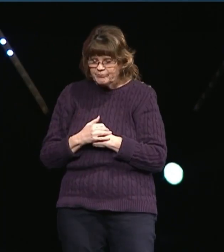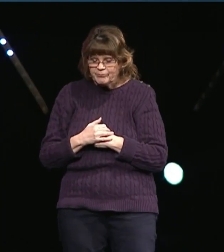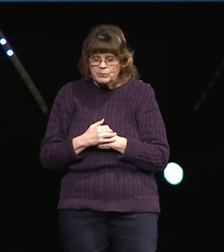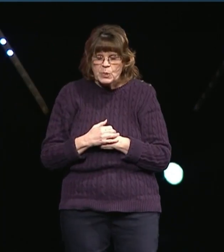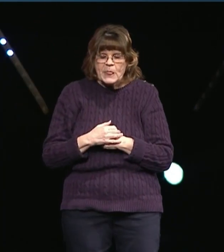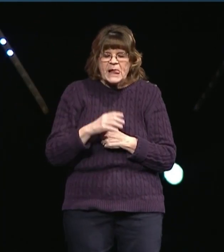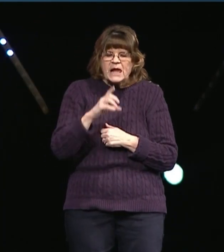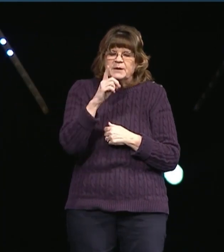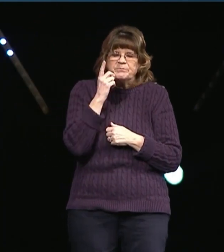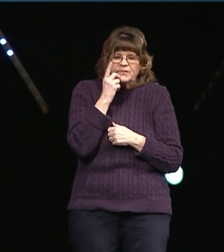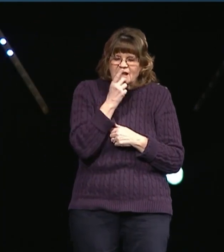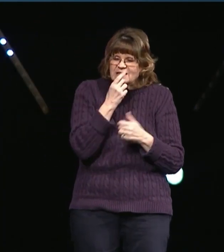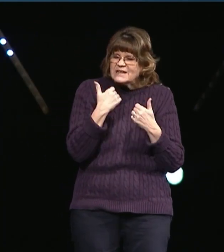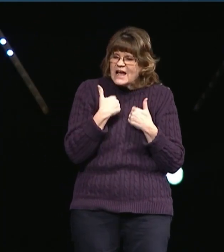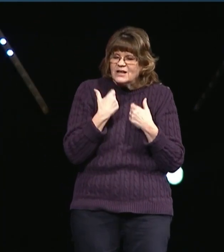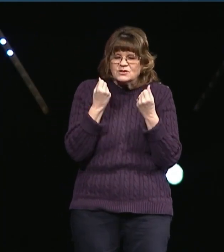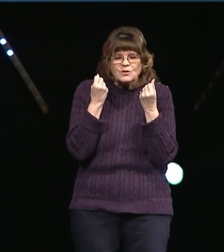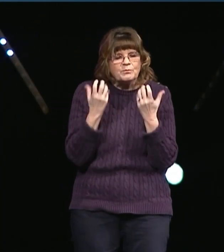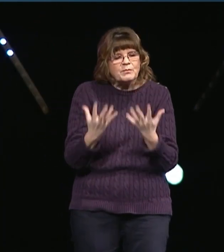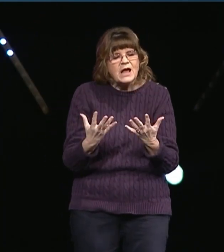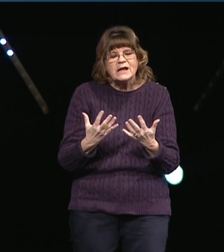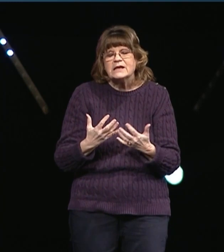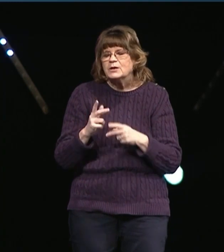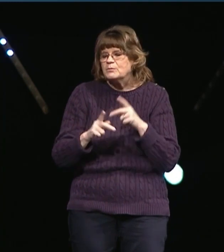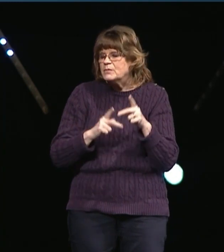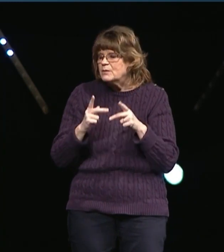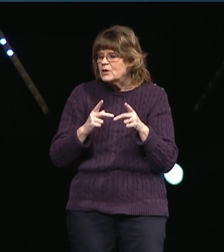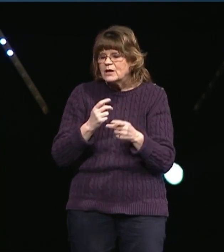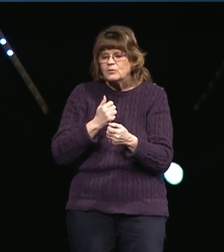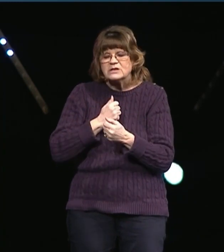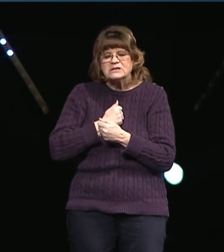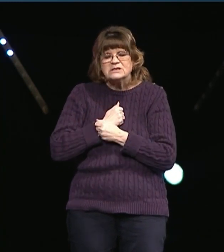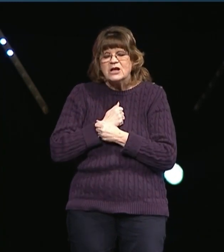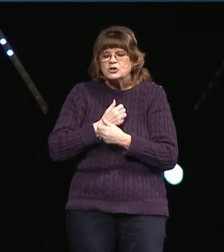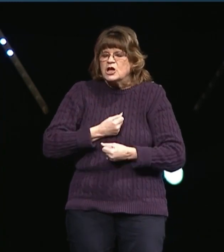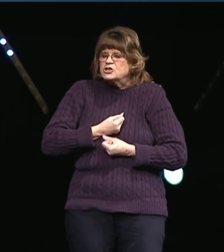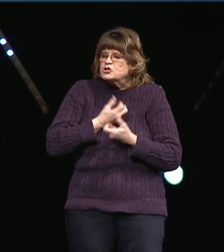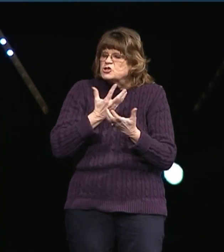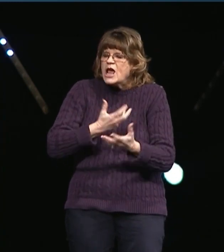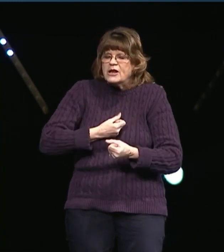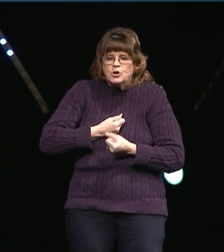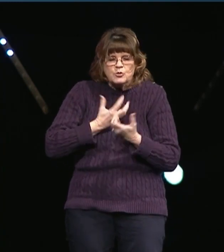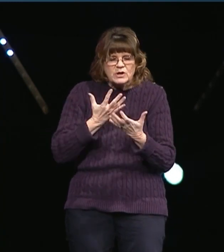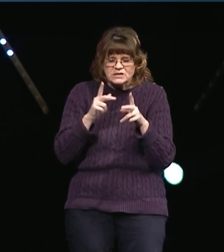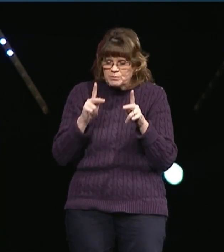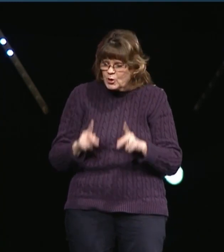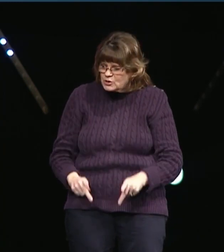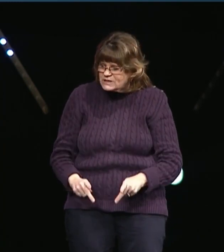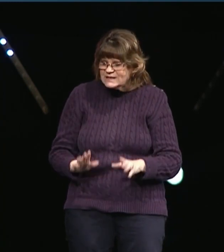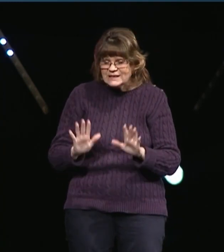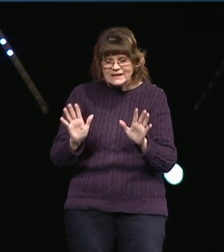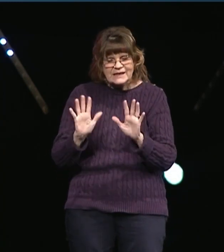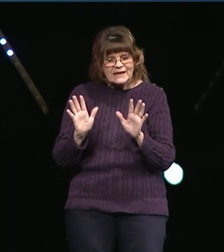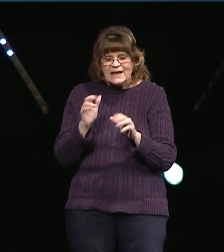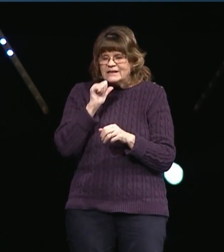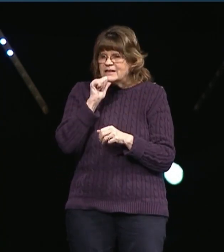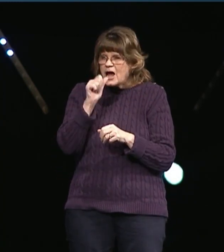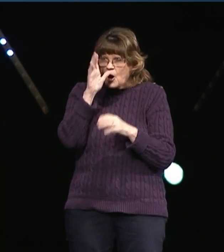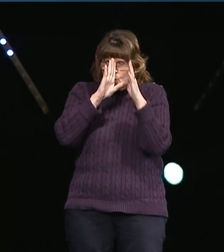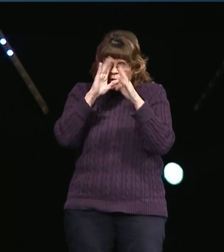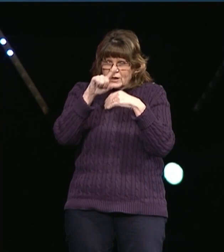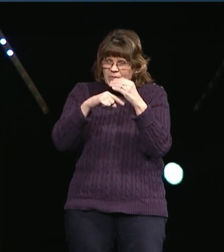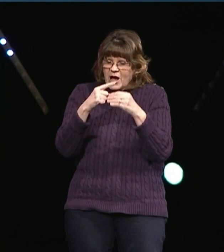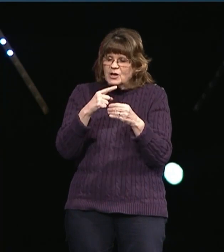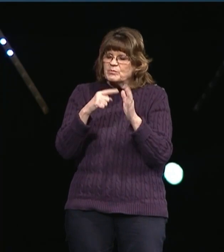Dennis touched so many lives and was a selfless, loving, and generous person. Dennis did not often preach using words, but he showed